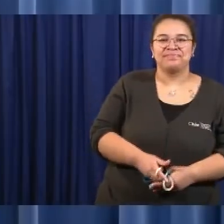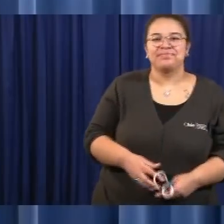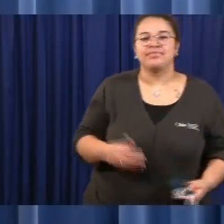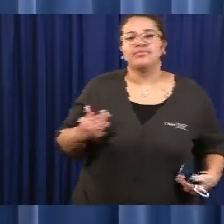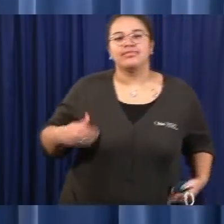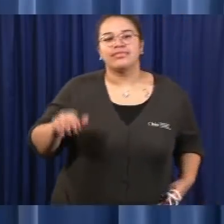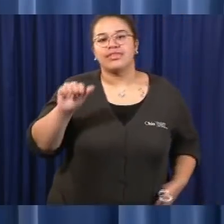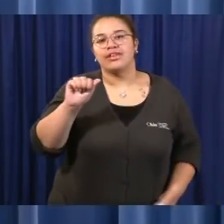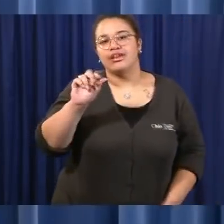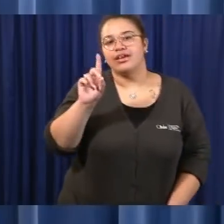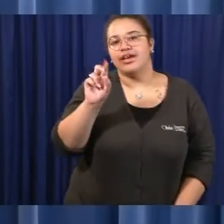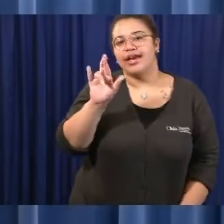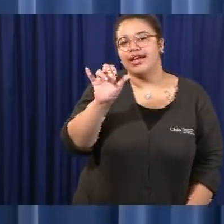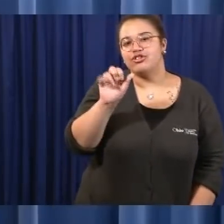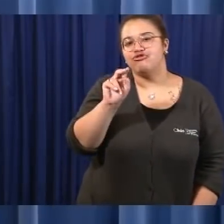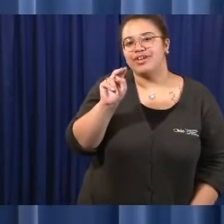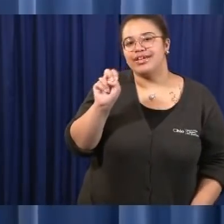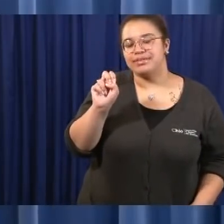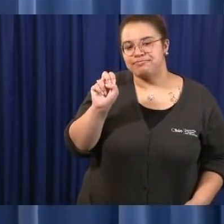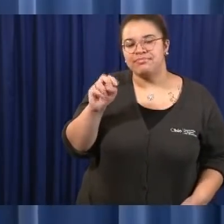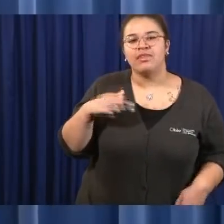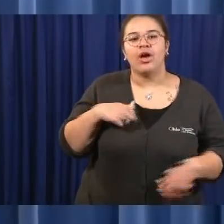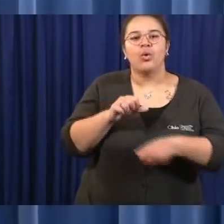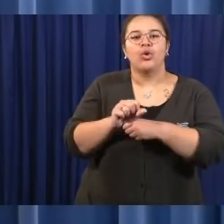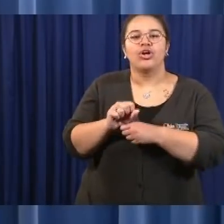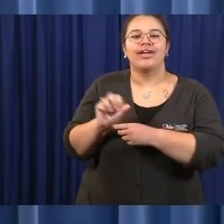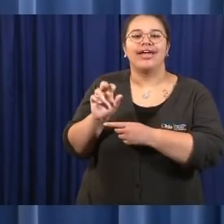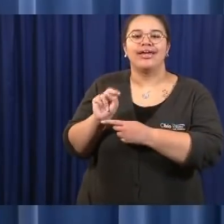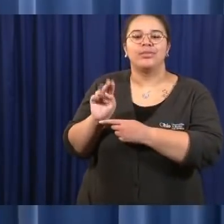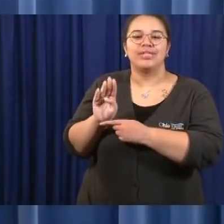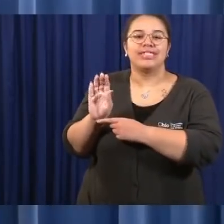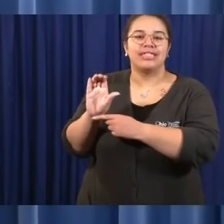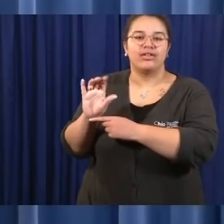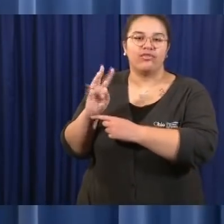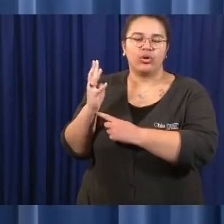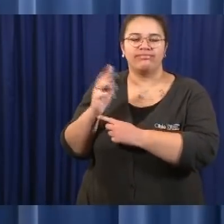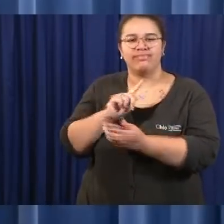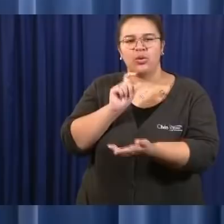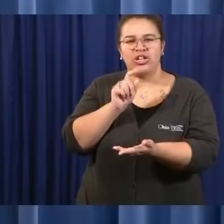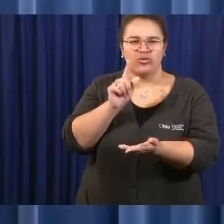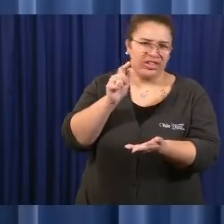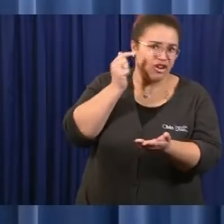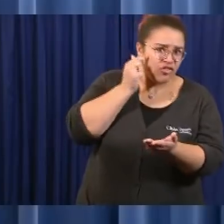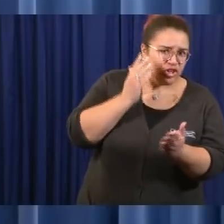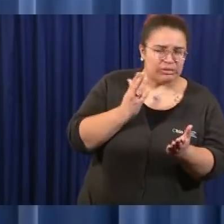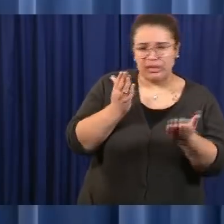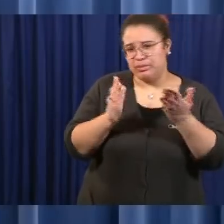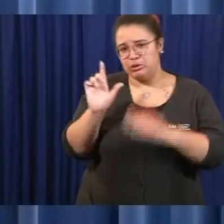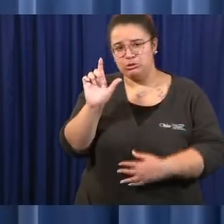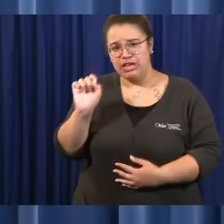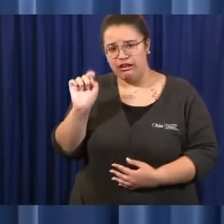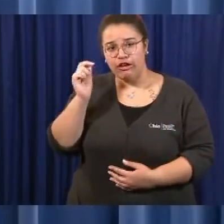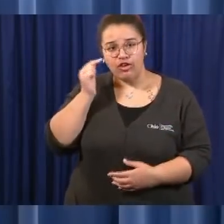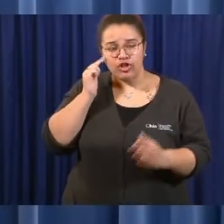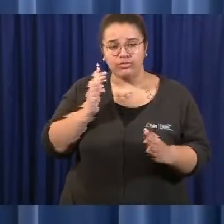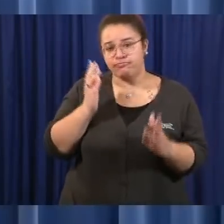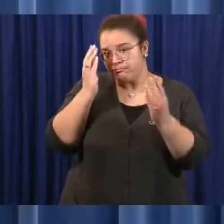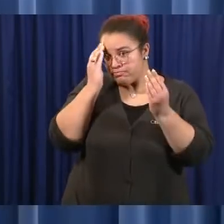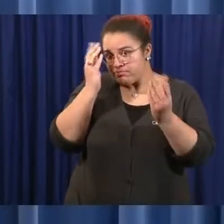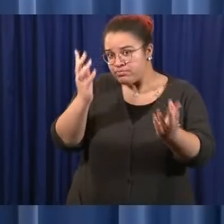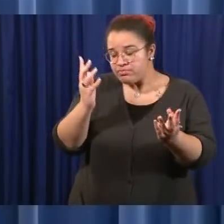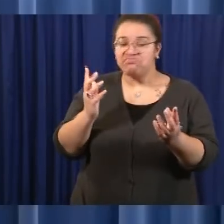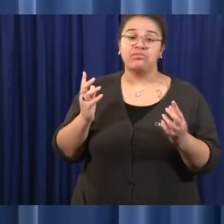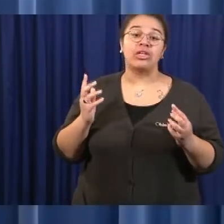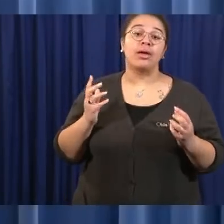Adrienne Robbins, NBC4, and my question's for the governor or possibly the lieutenant governor. We've gotten quite a few emails from gym